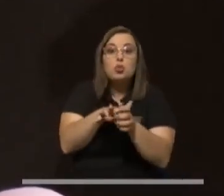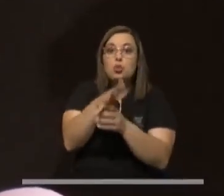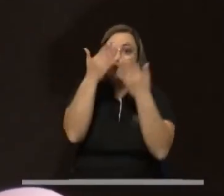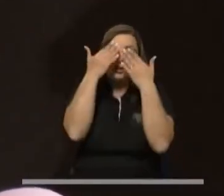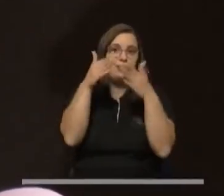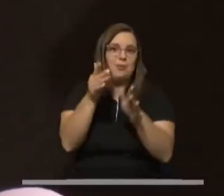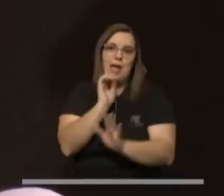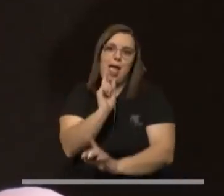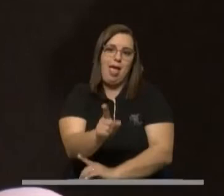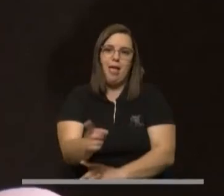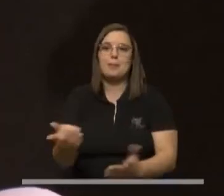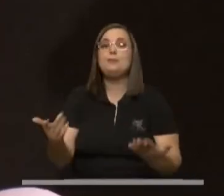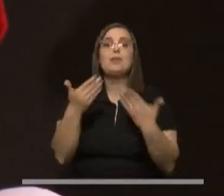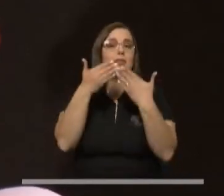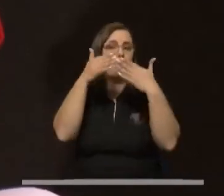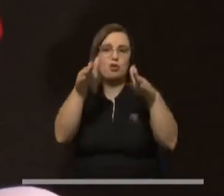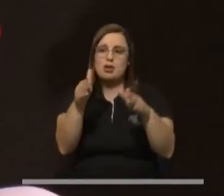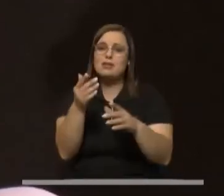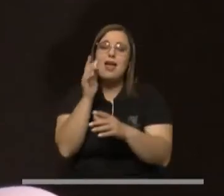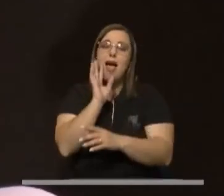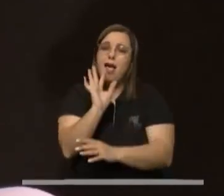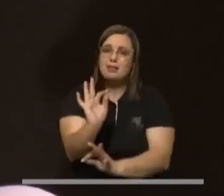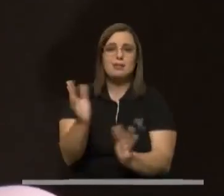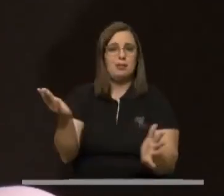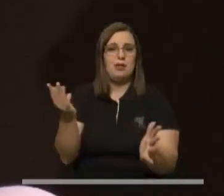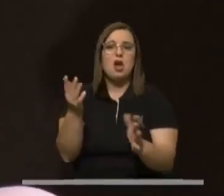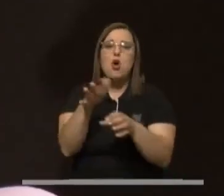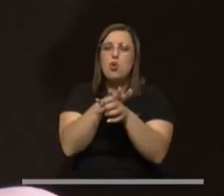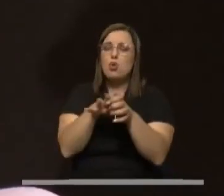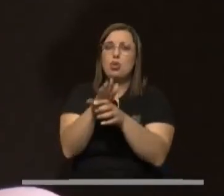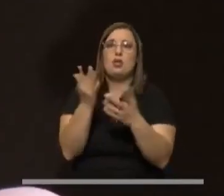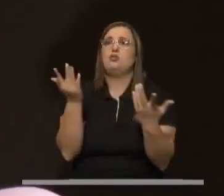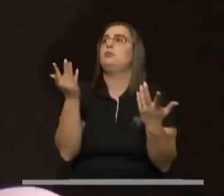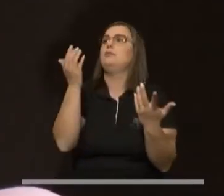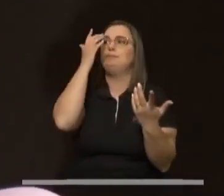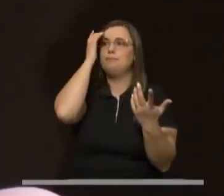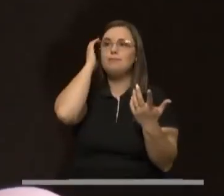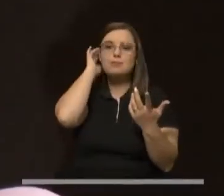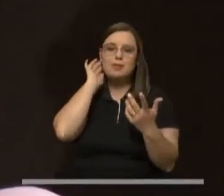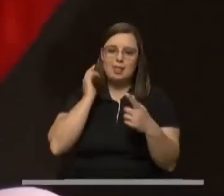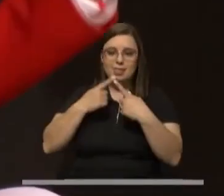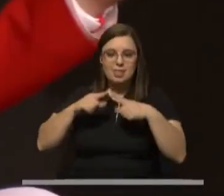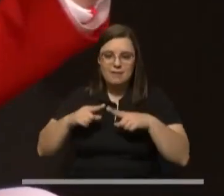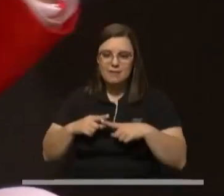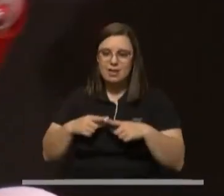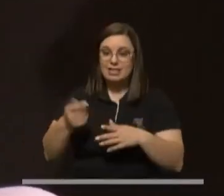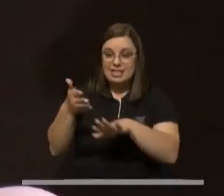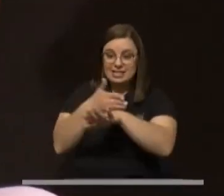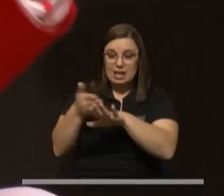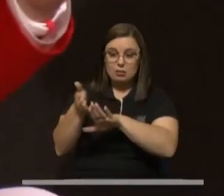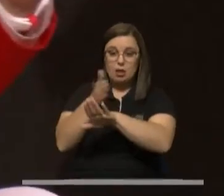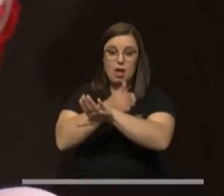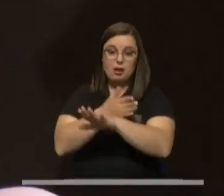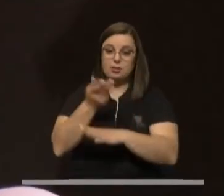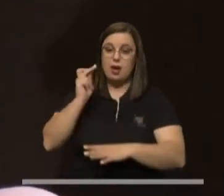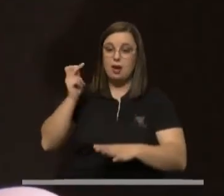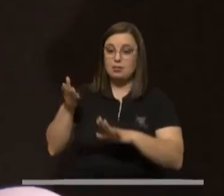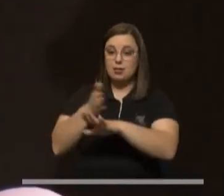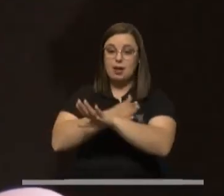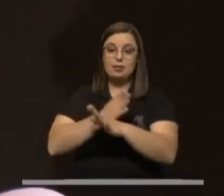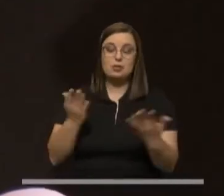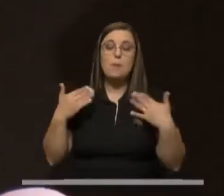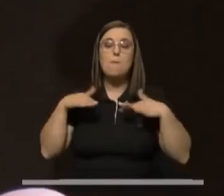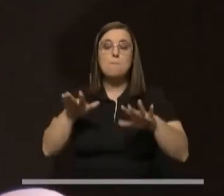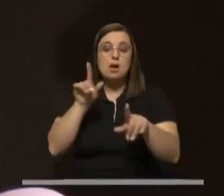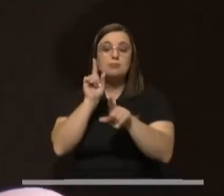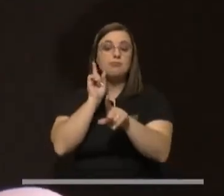take in all this information. This is the context that democracies live in, that is very different from a couple of centuries